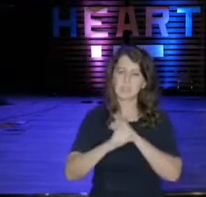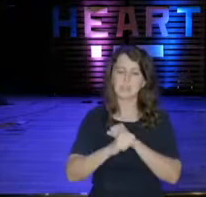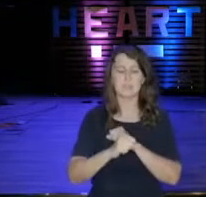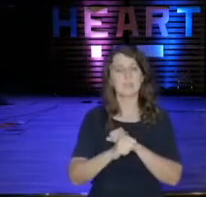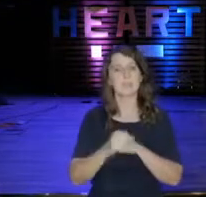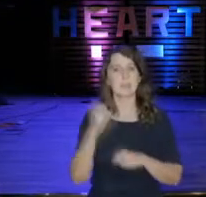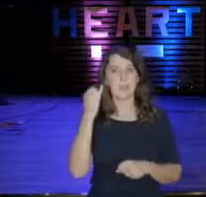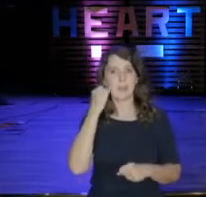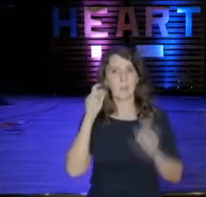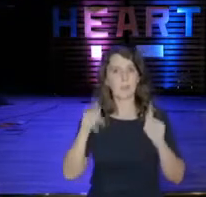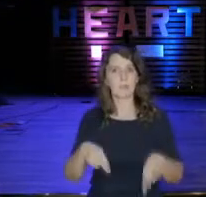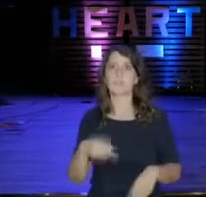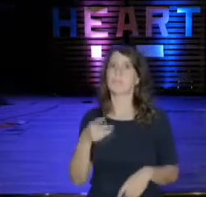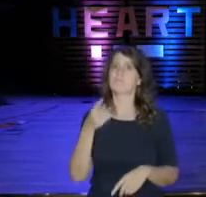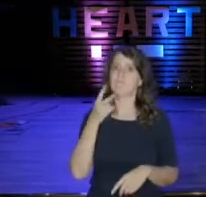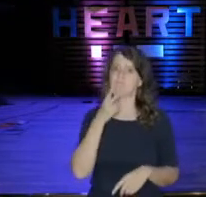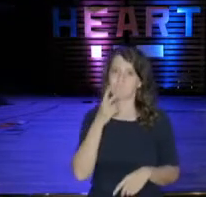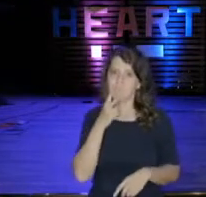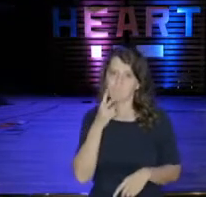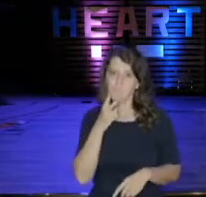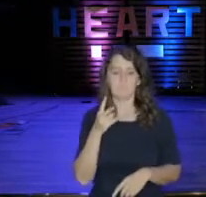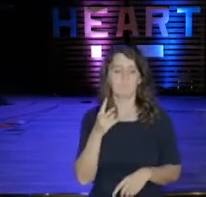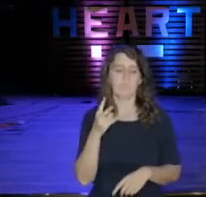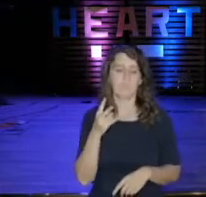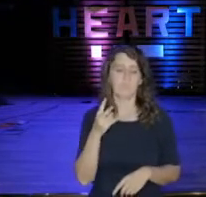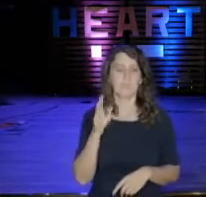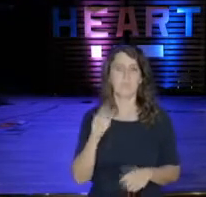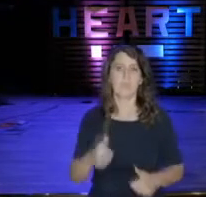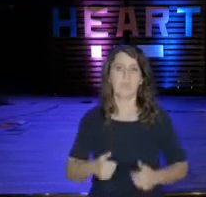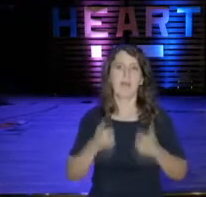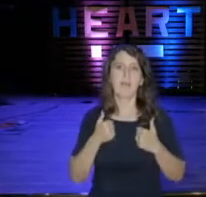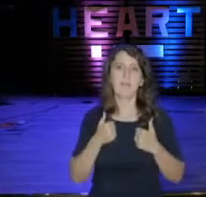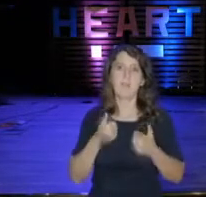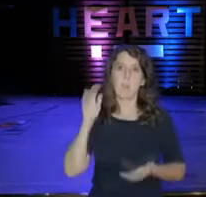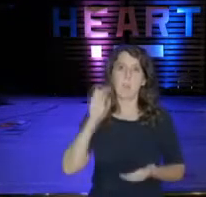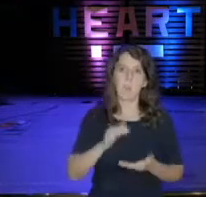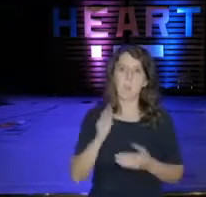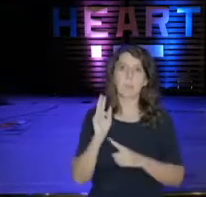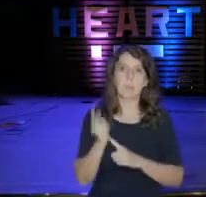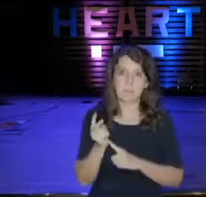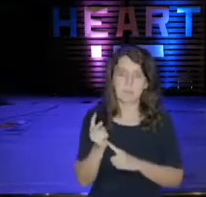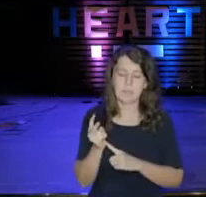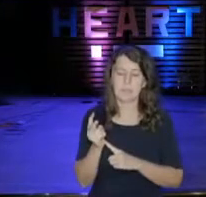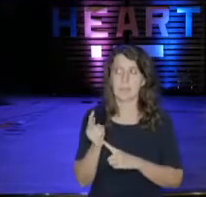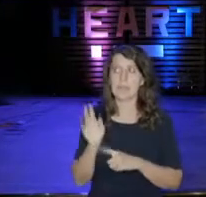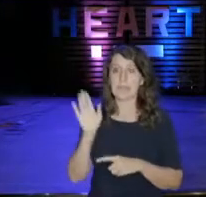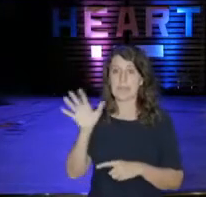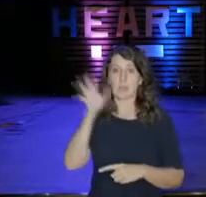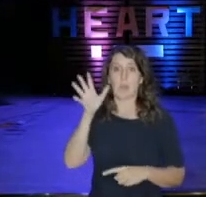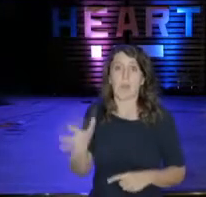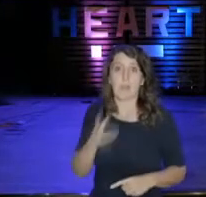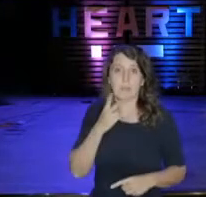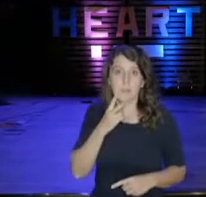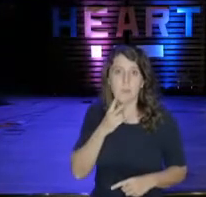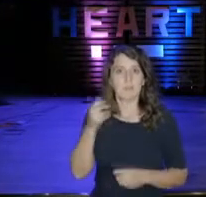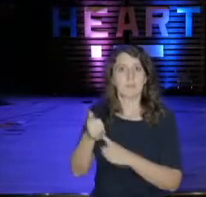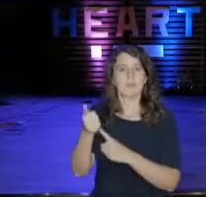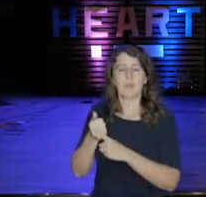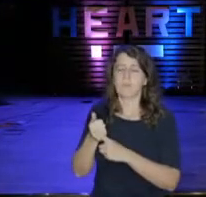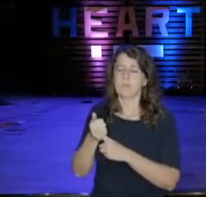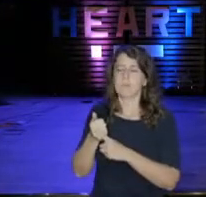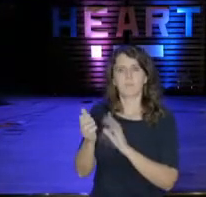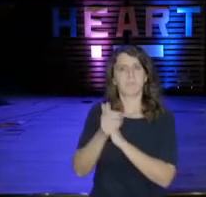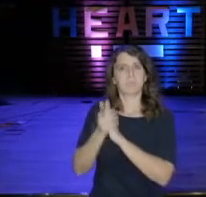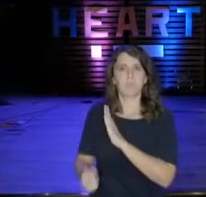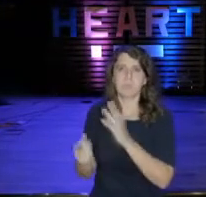And Jeff was quite a math whiz, and his grandmother smoked. So he began adding up how many minutes his